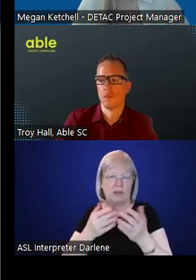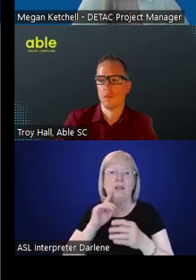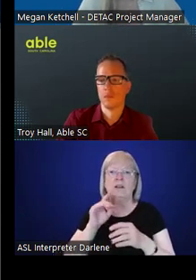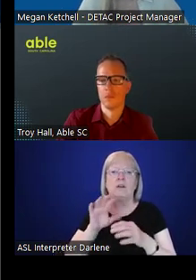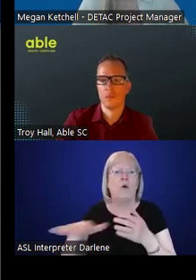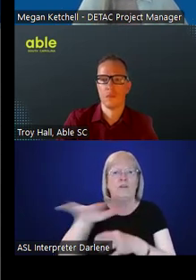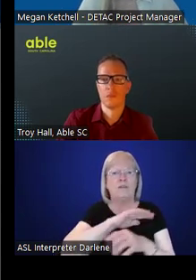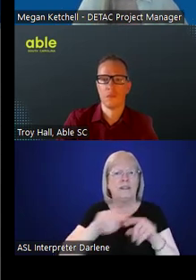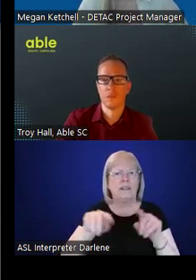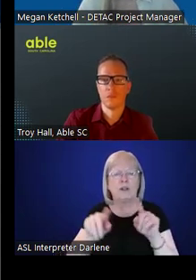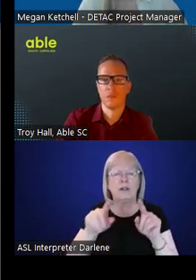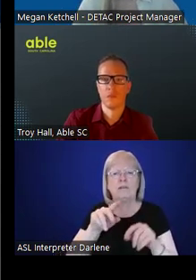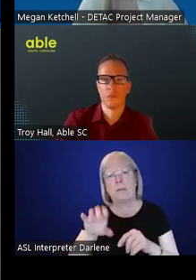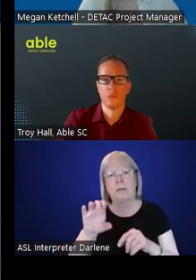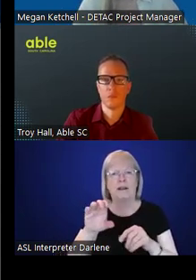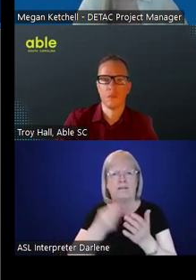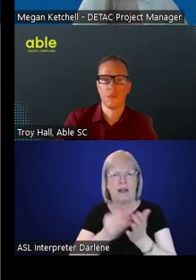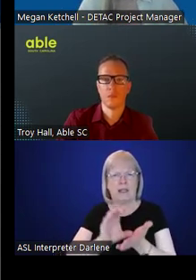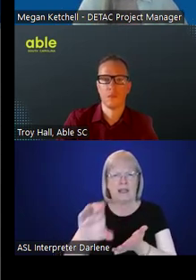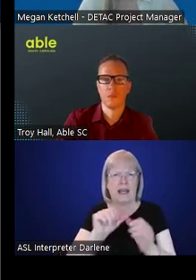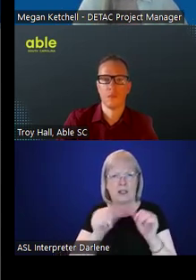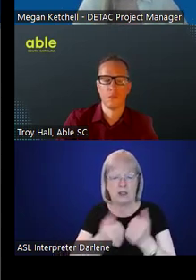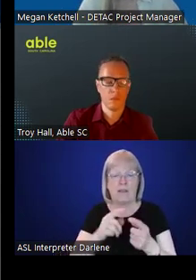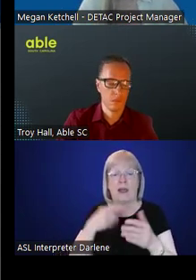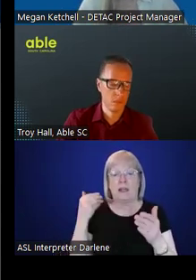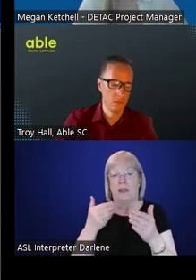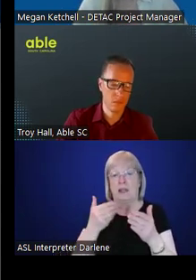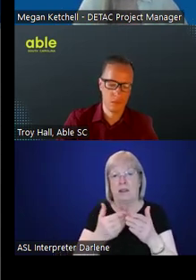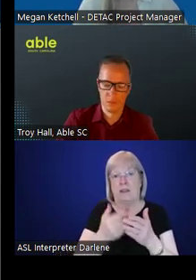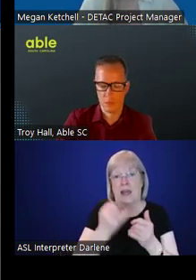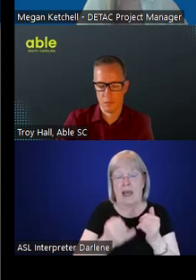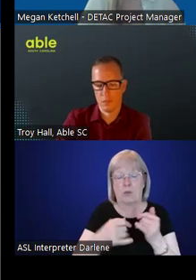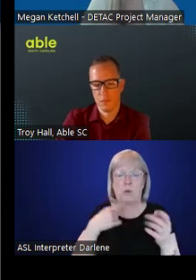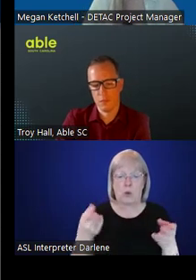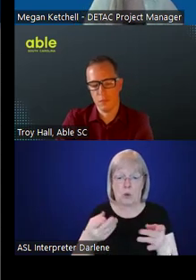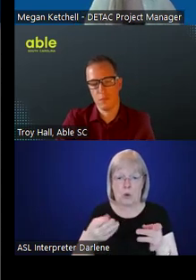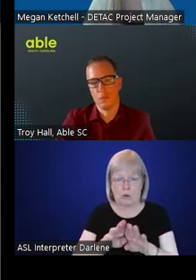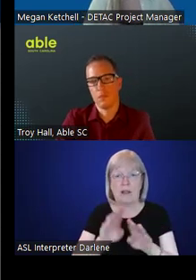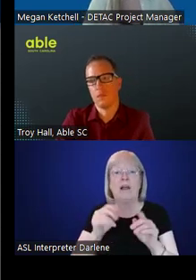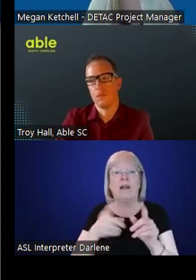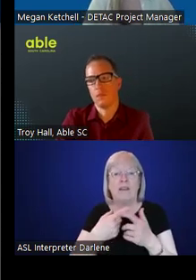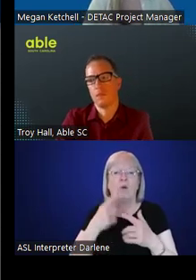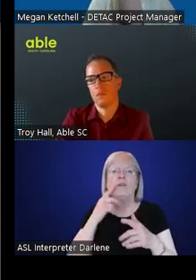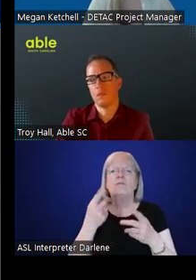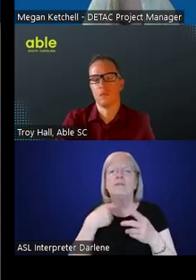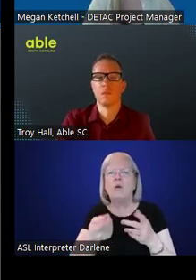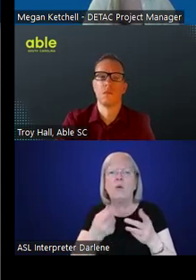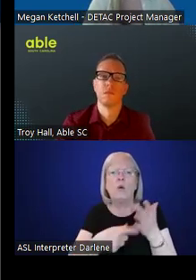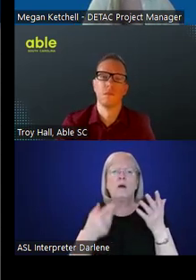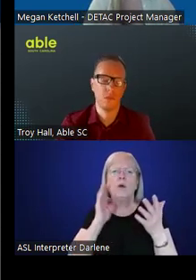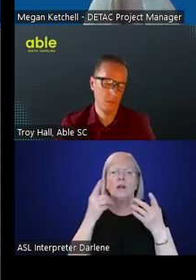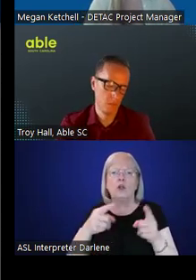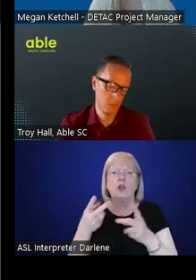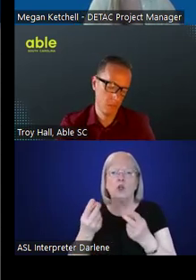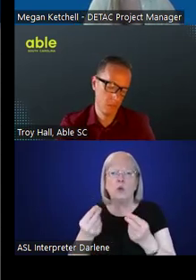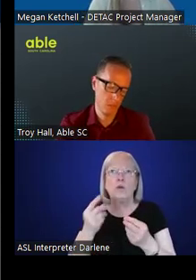agencies. And then toward the end, we'll kind of close out and give you some next steps ahead of our next session on June